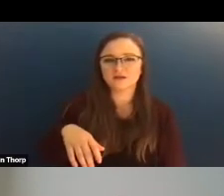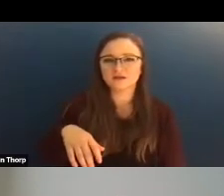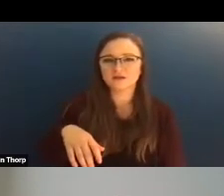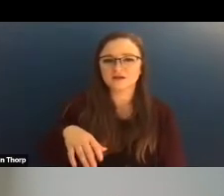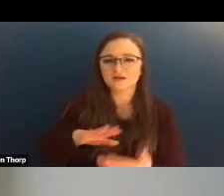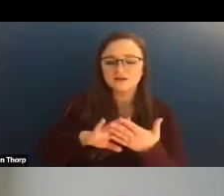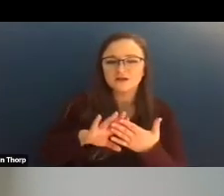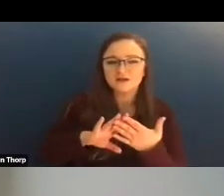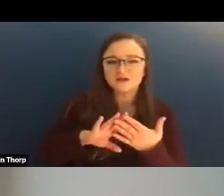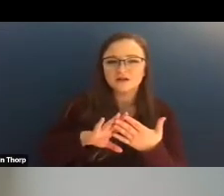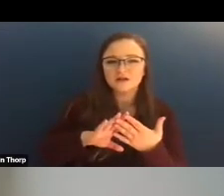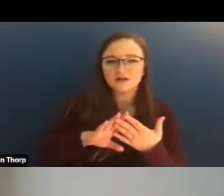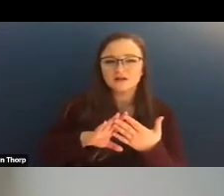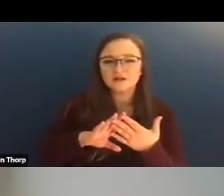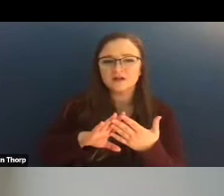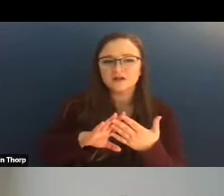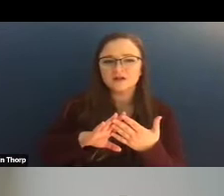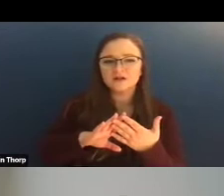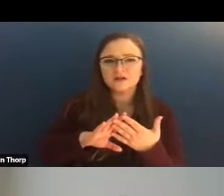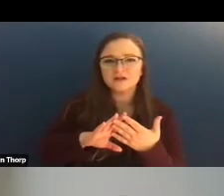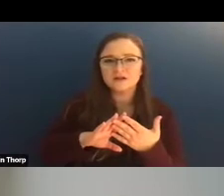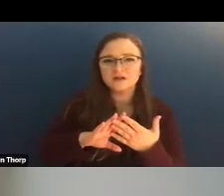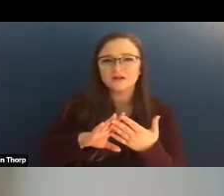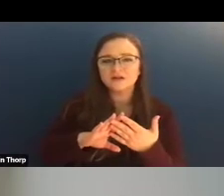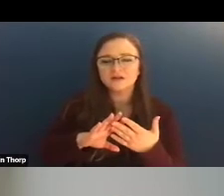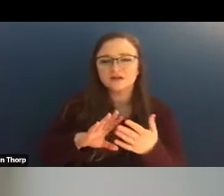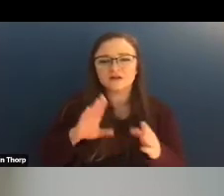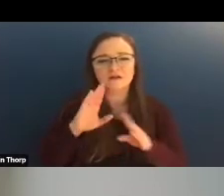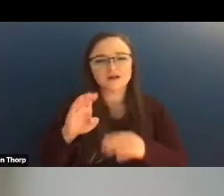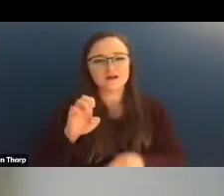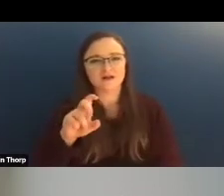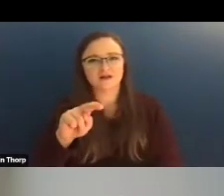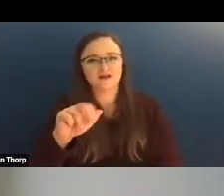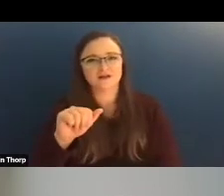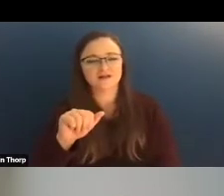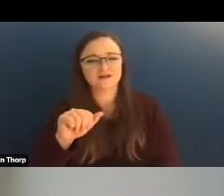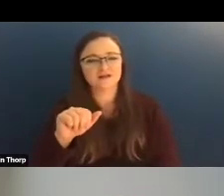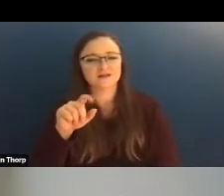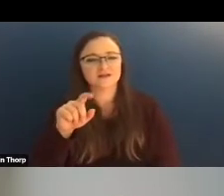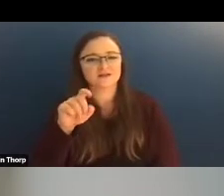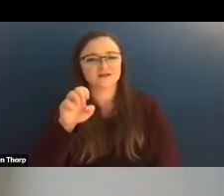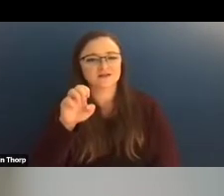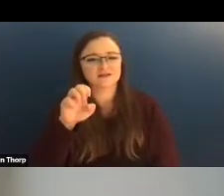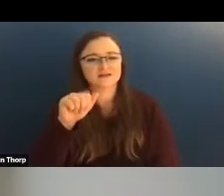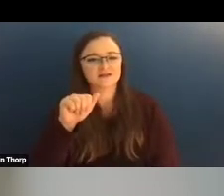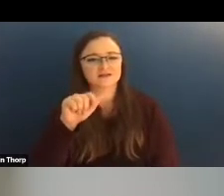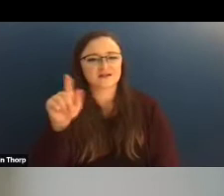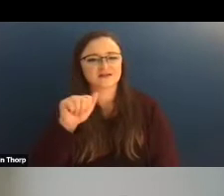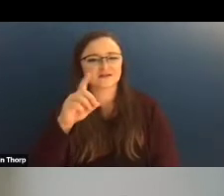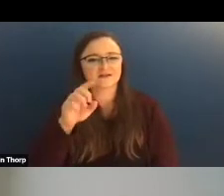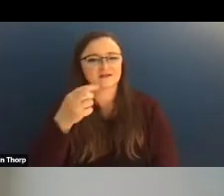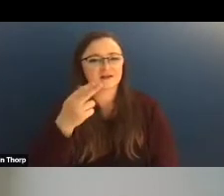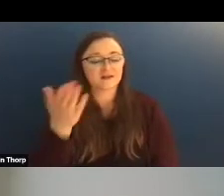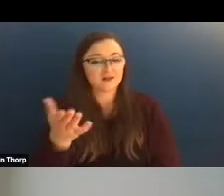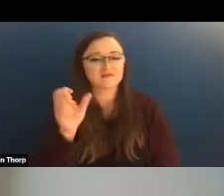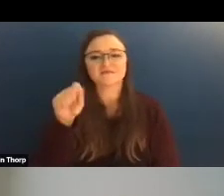Azadeh. Hi, okay. Elena. It's Azadeh there. Yeah. Yeah, she introduced herself already. Yeah, I have on my list a Dr. Freddy Escorcia,